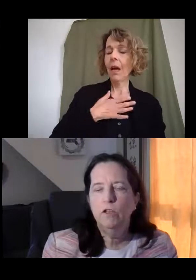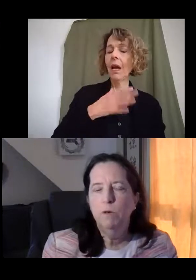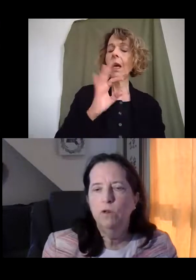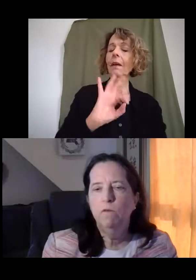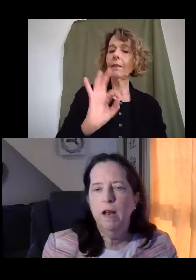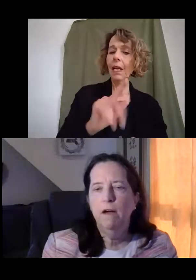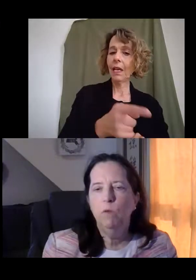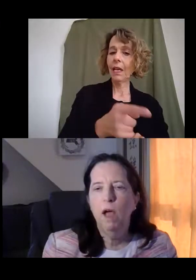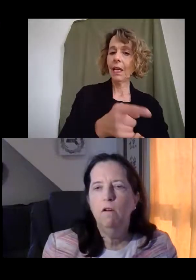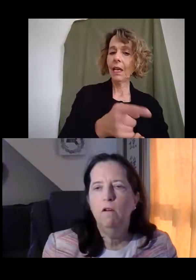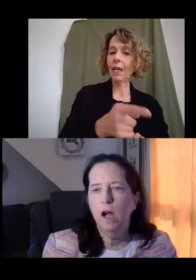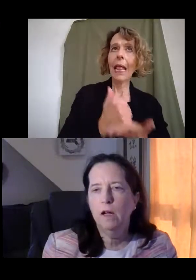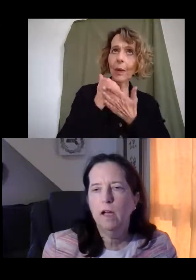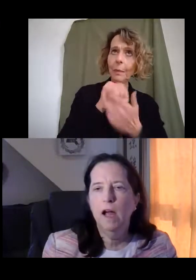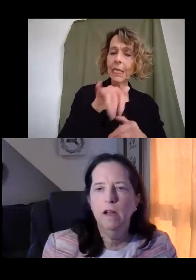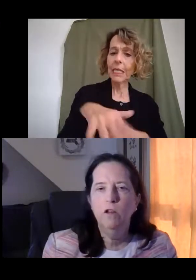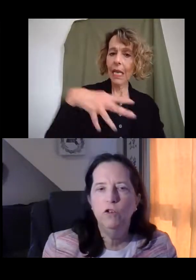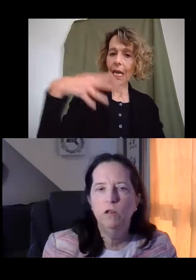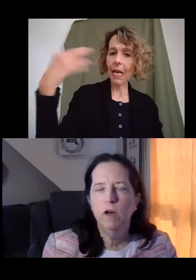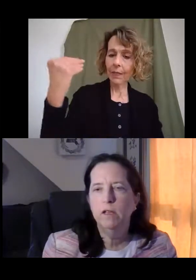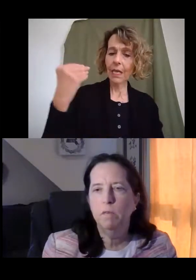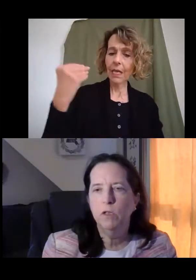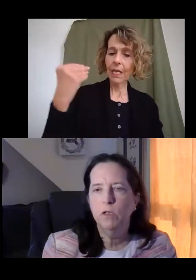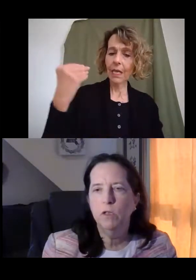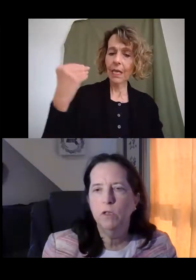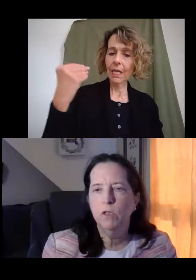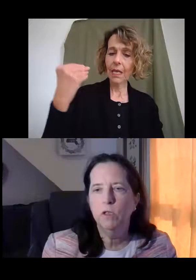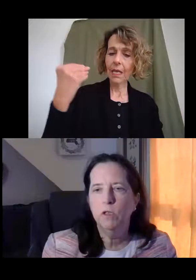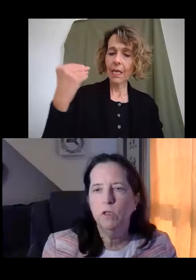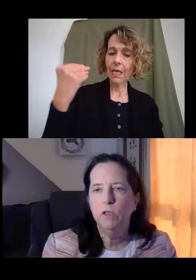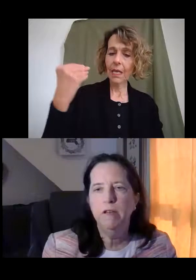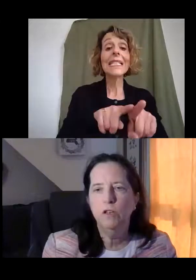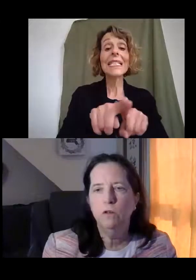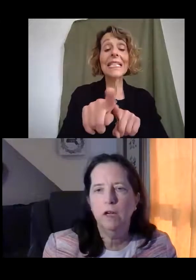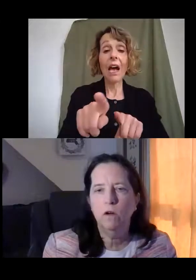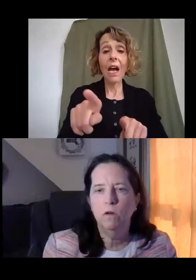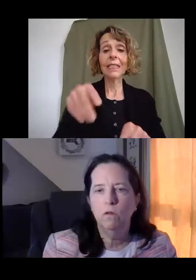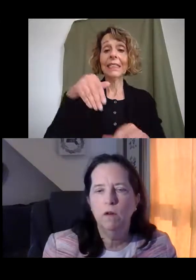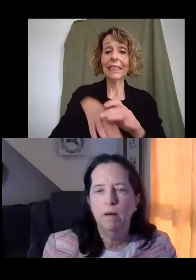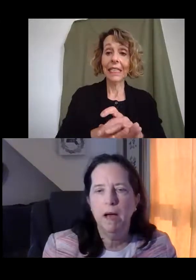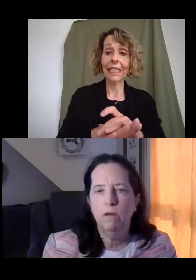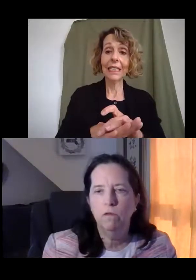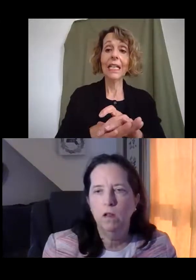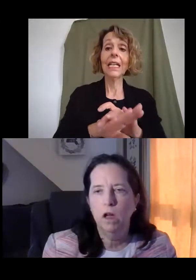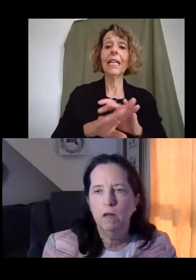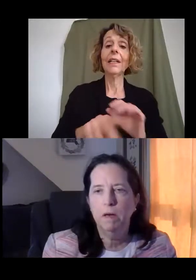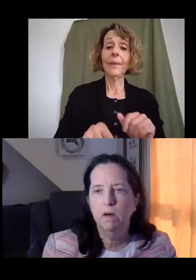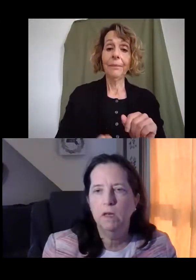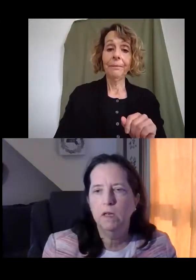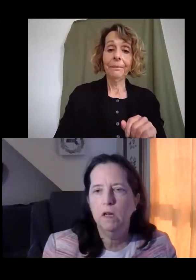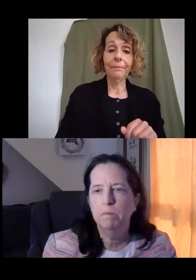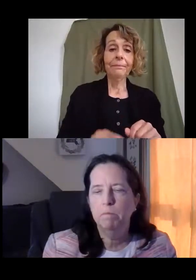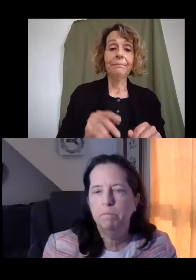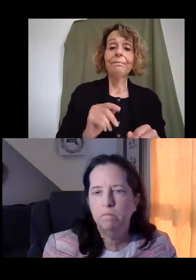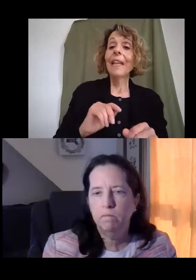inside your boot, you want to have a well-fitted sock. I usually wear double because my feet do get cold when I'm out for a long